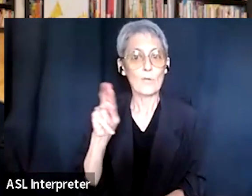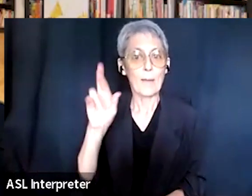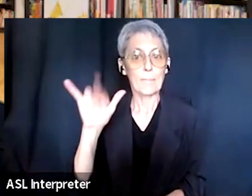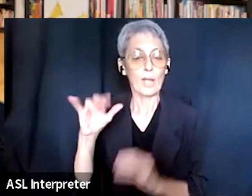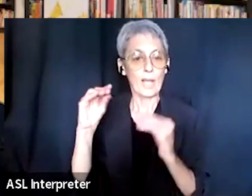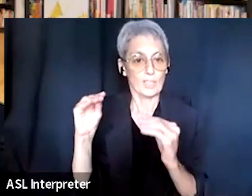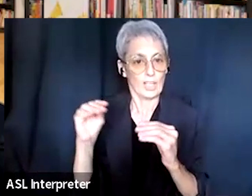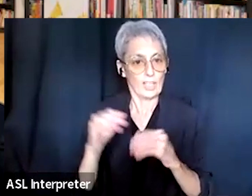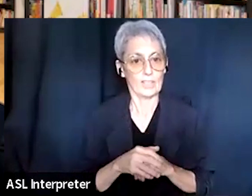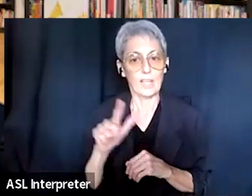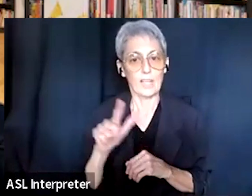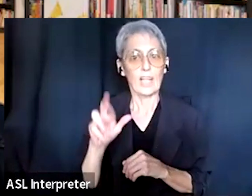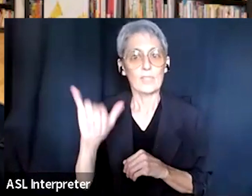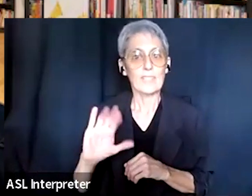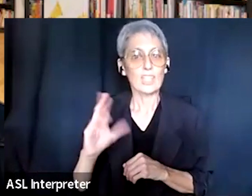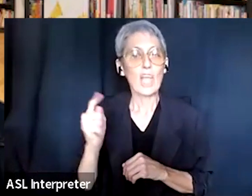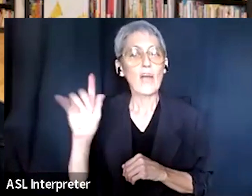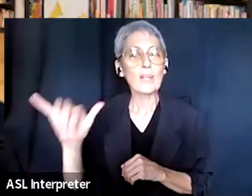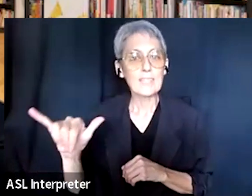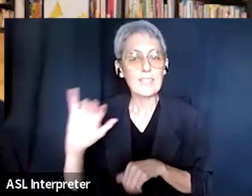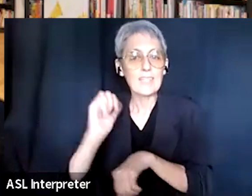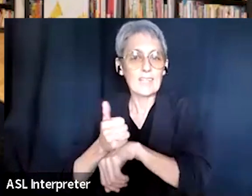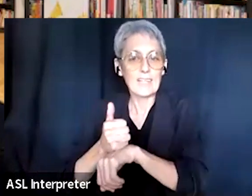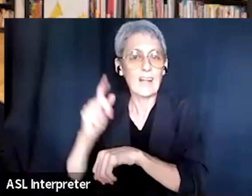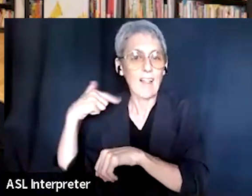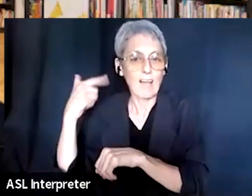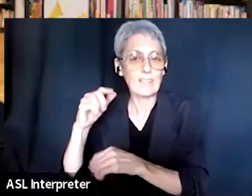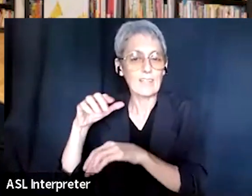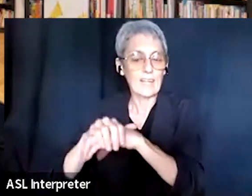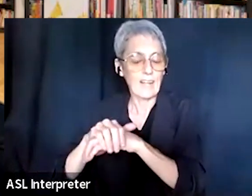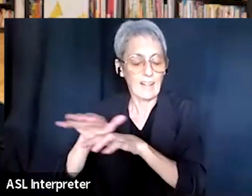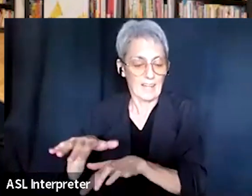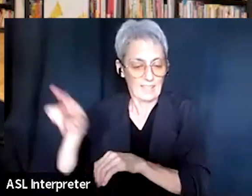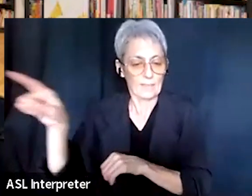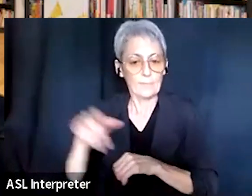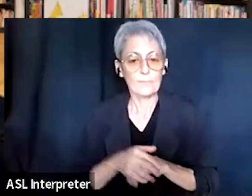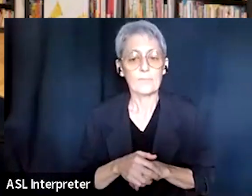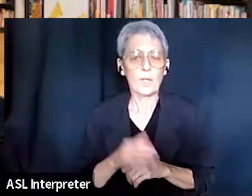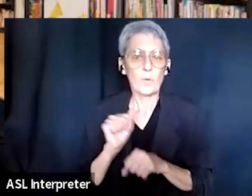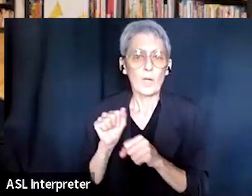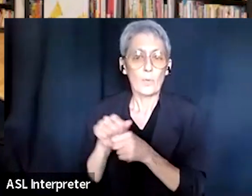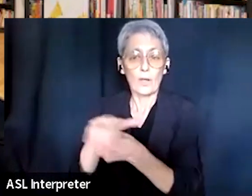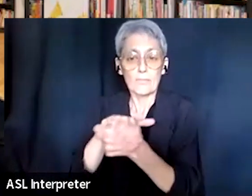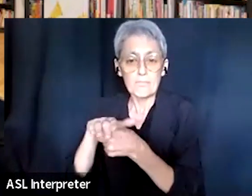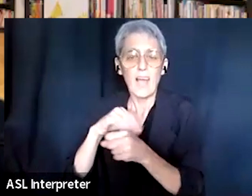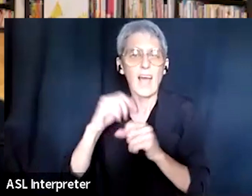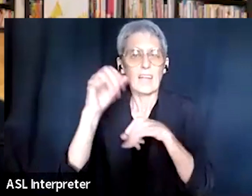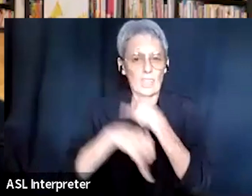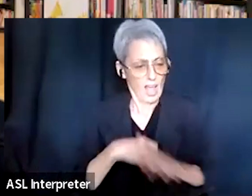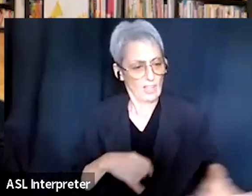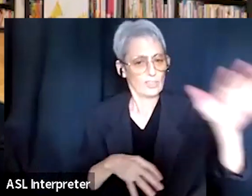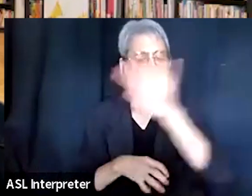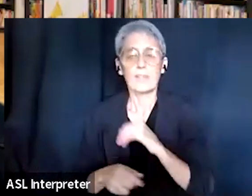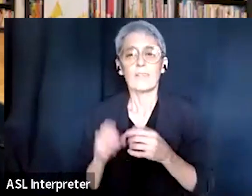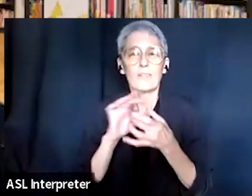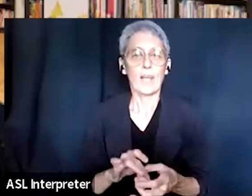We're a literacy charity that's based in London, England, but we work nationally and internationally with anyone involved in literacy